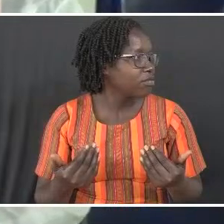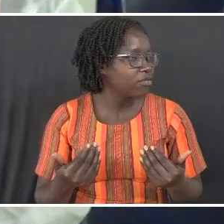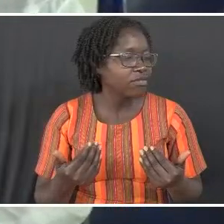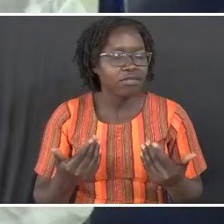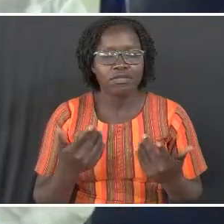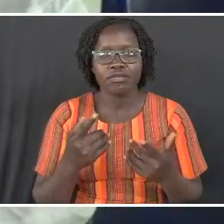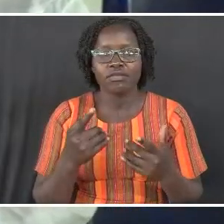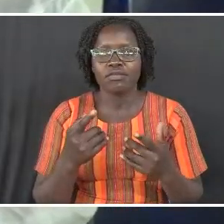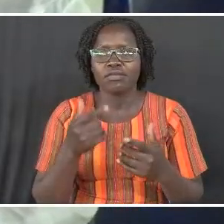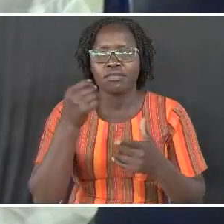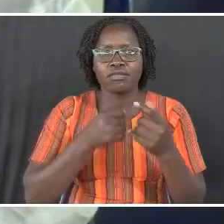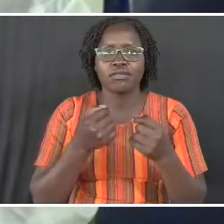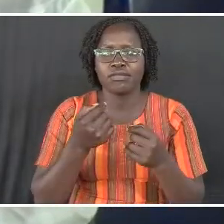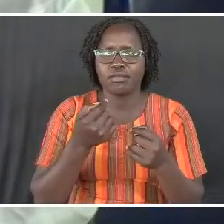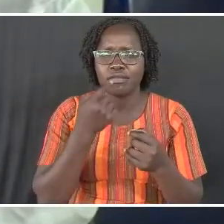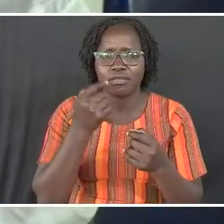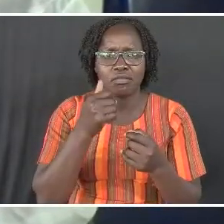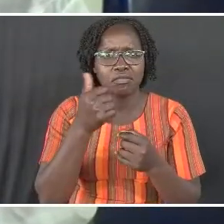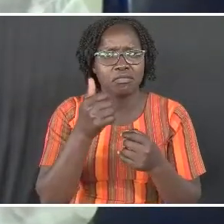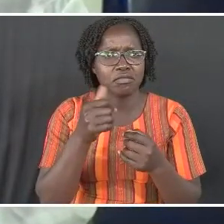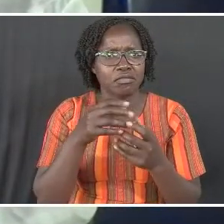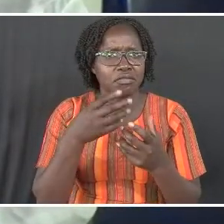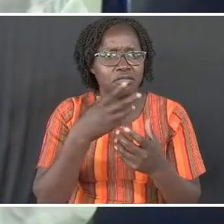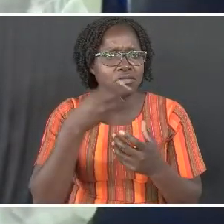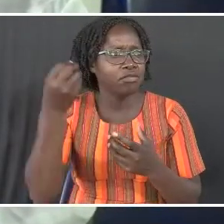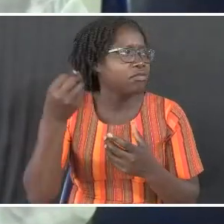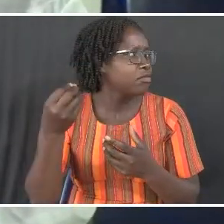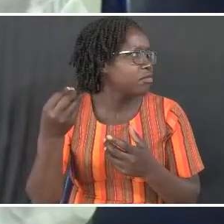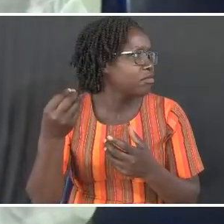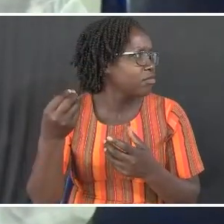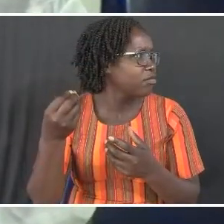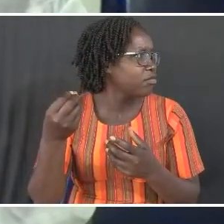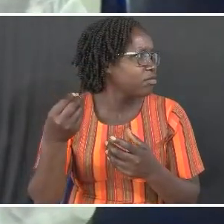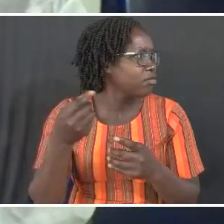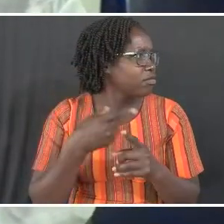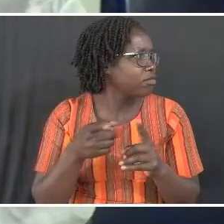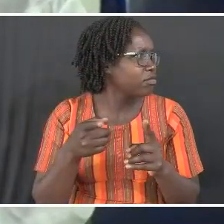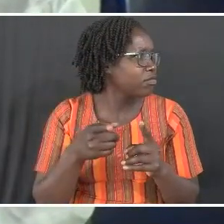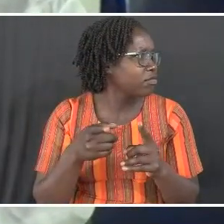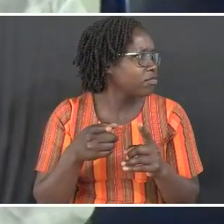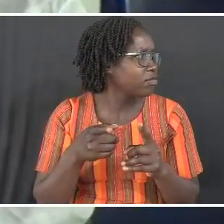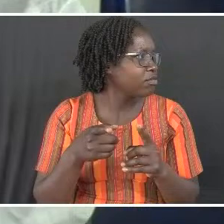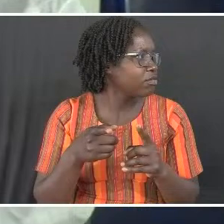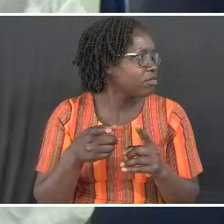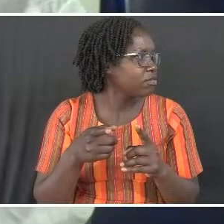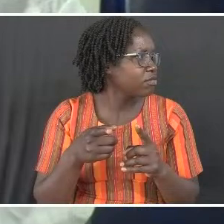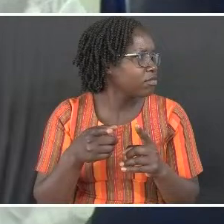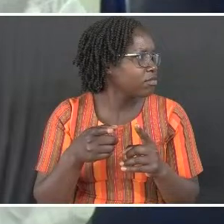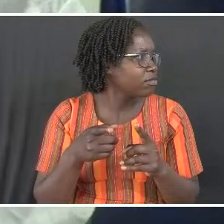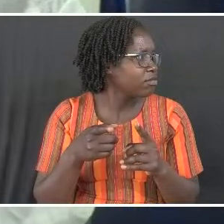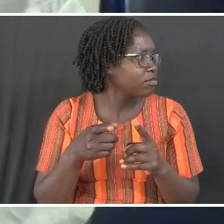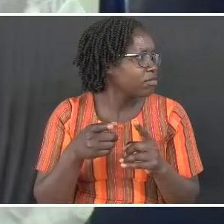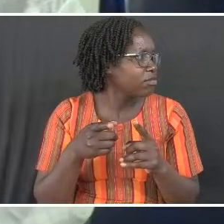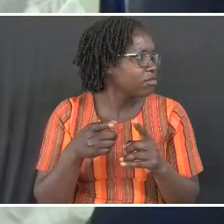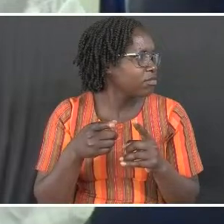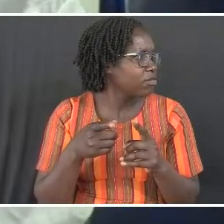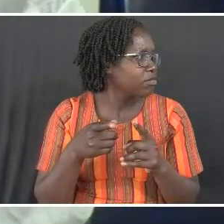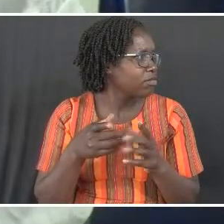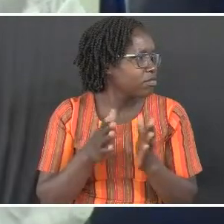off, but you find that we call them shark tooth, that grow